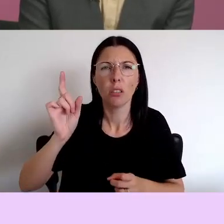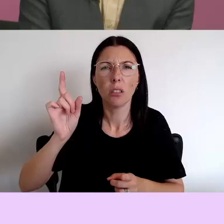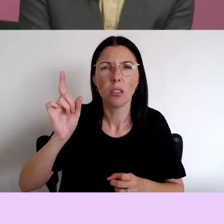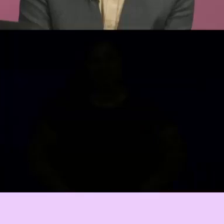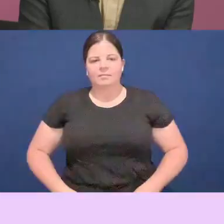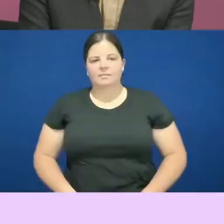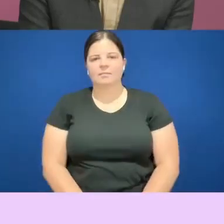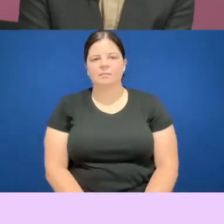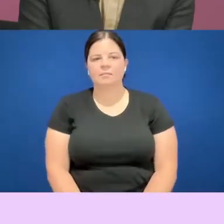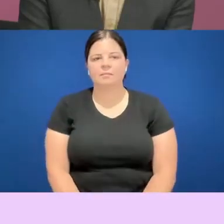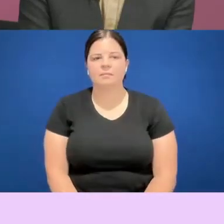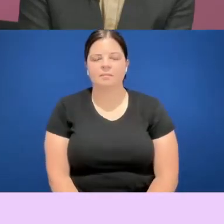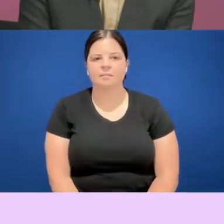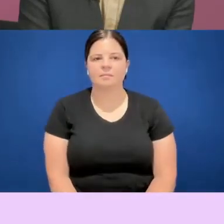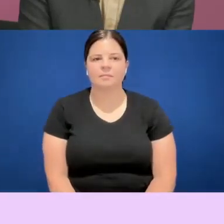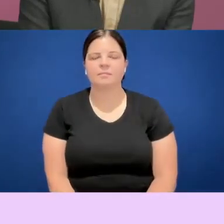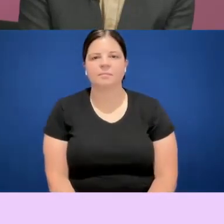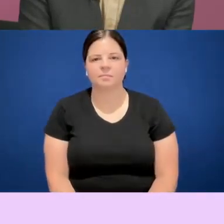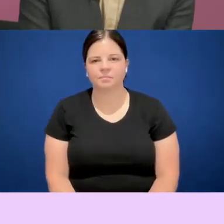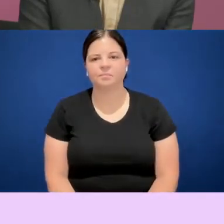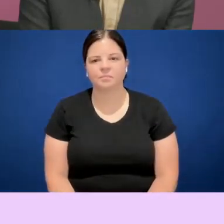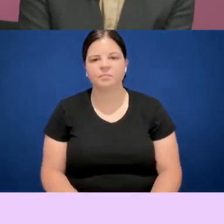patients. The National